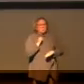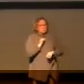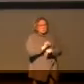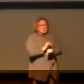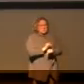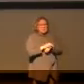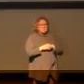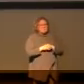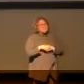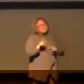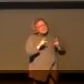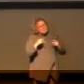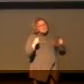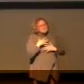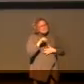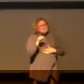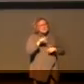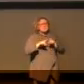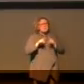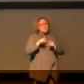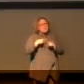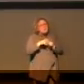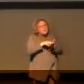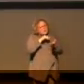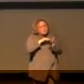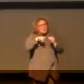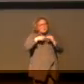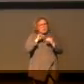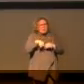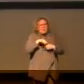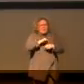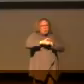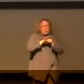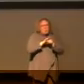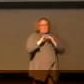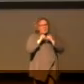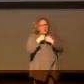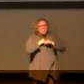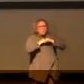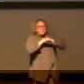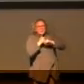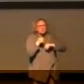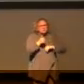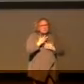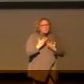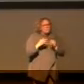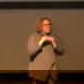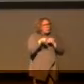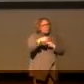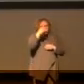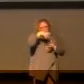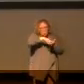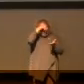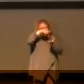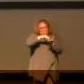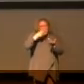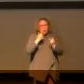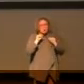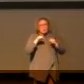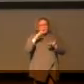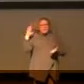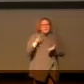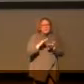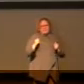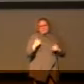the pathology of the disease and how we can protect ourselves, and the more educated we can help demyth some of those